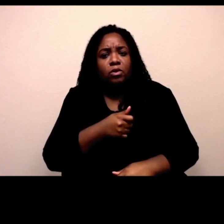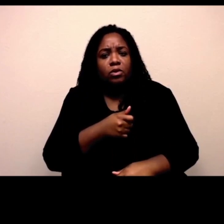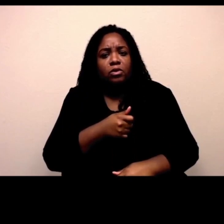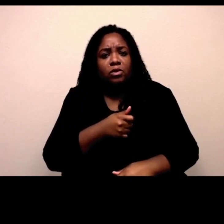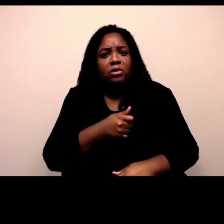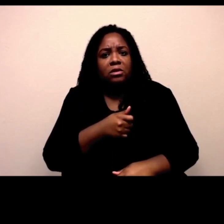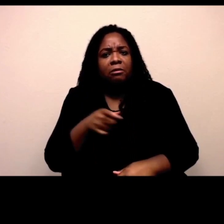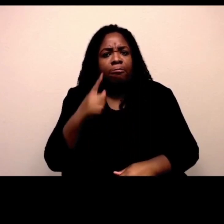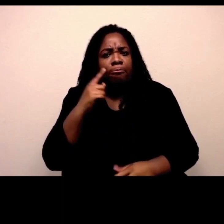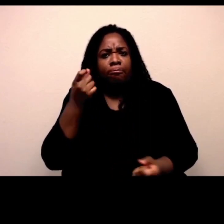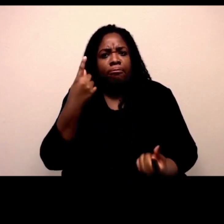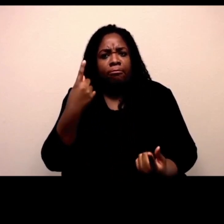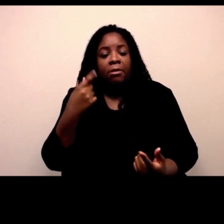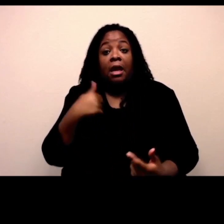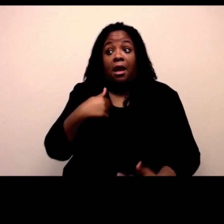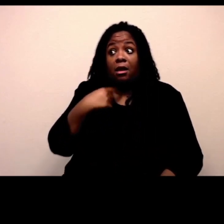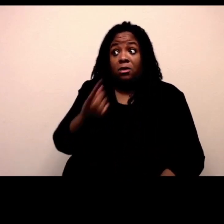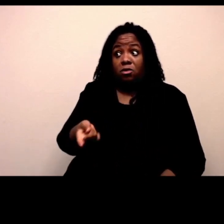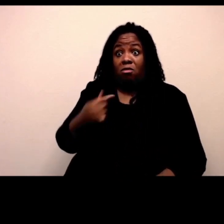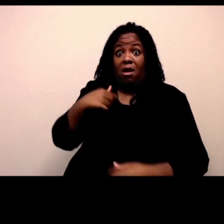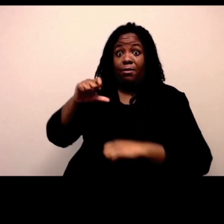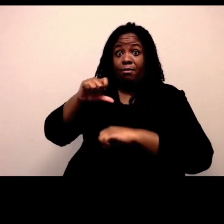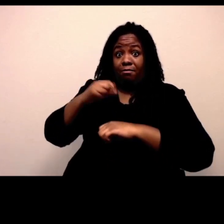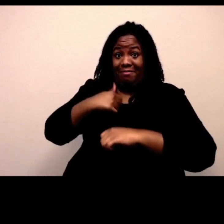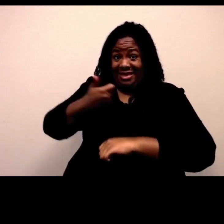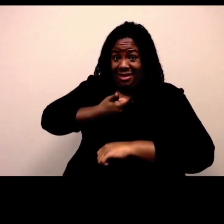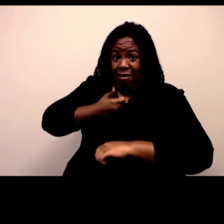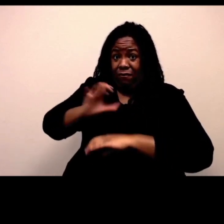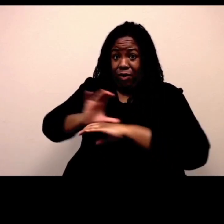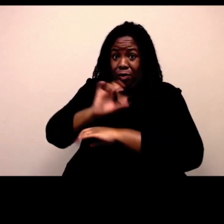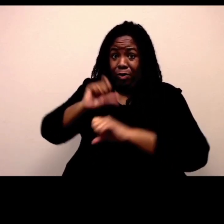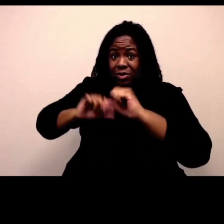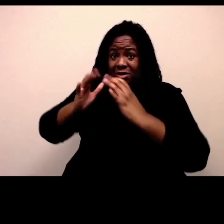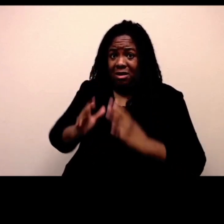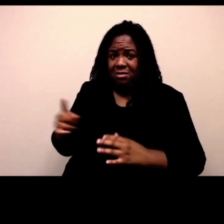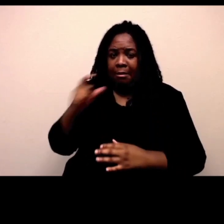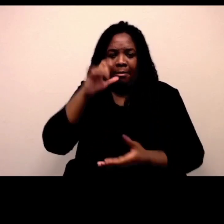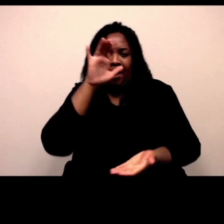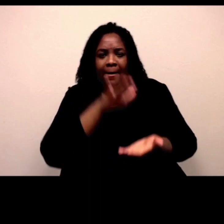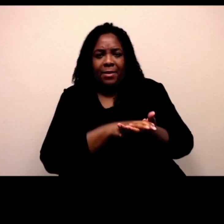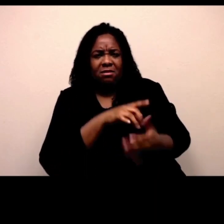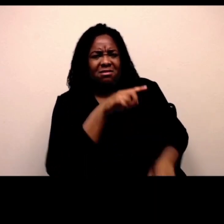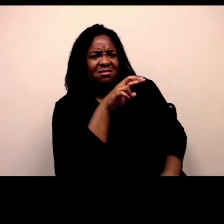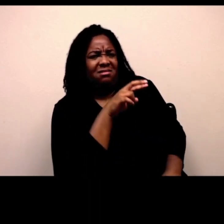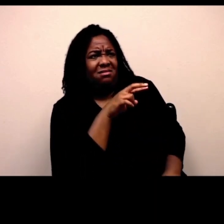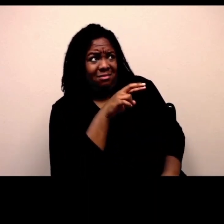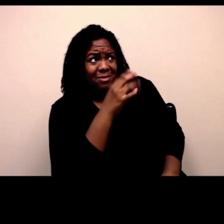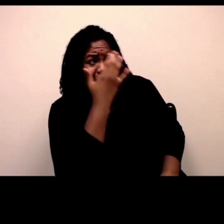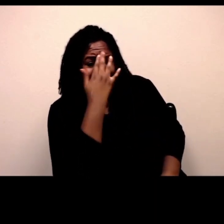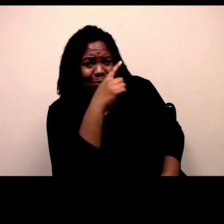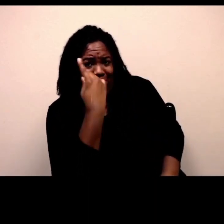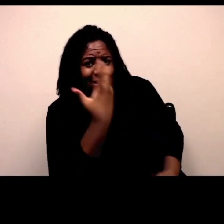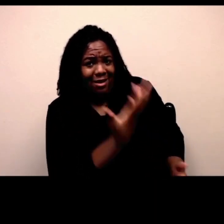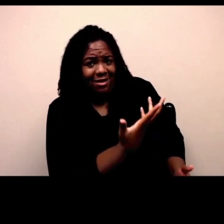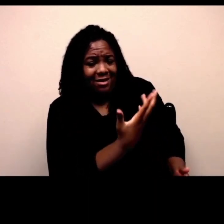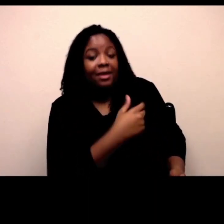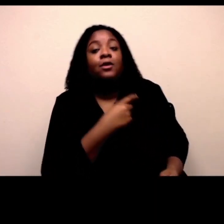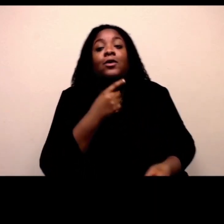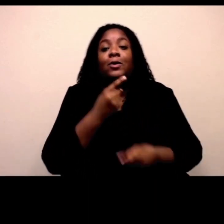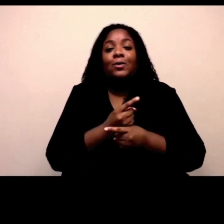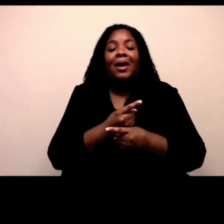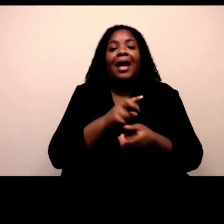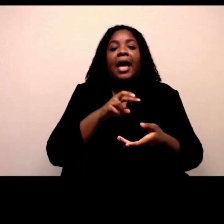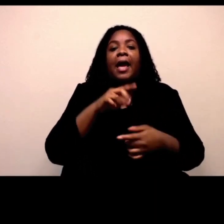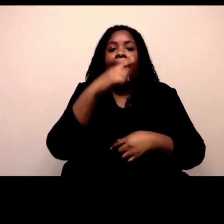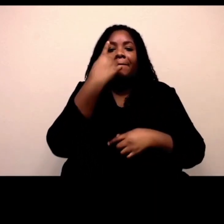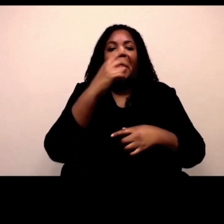scientist, they didn't believe me, because the first thing they said were, you are Black, meaning Black people do